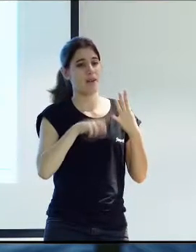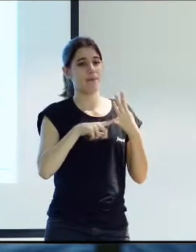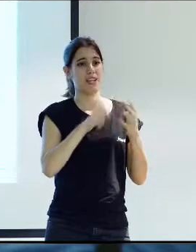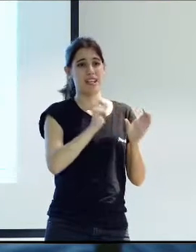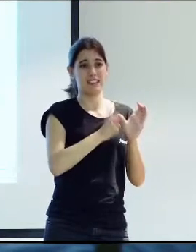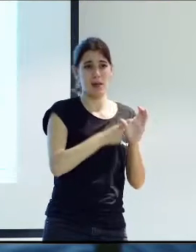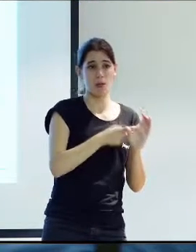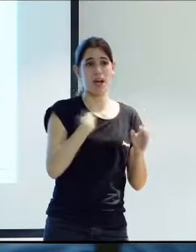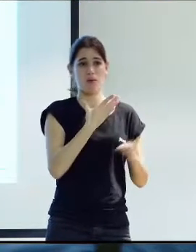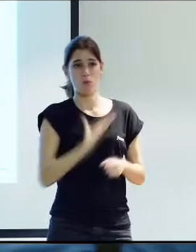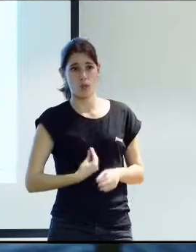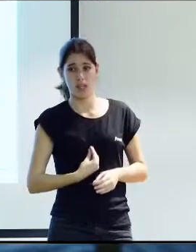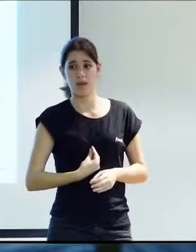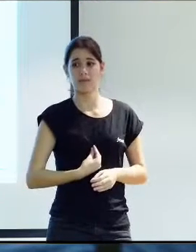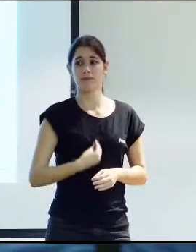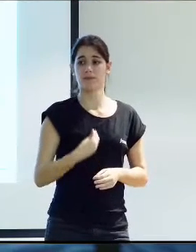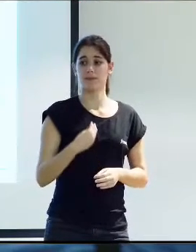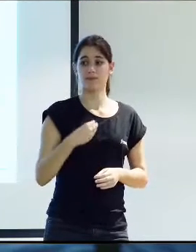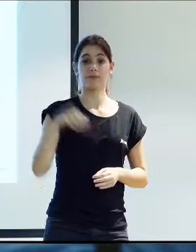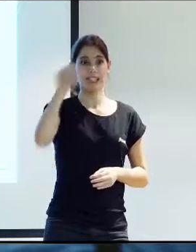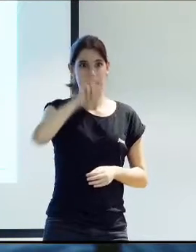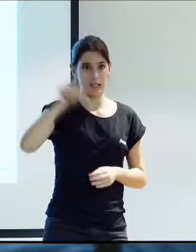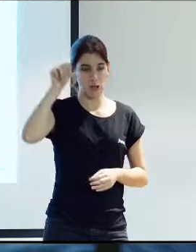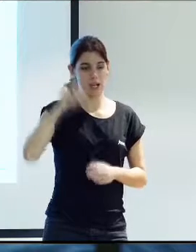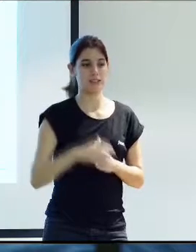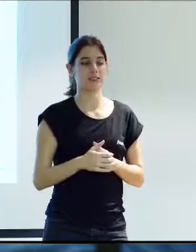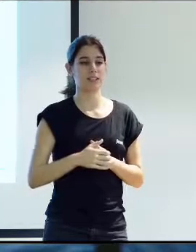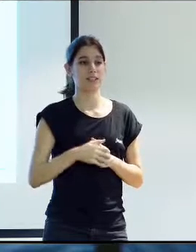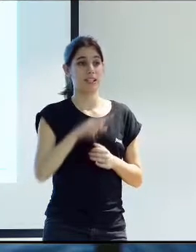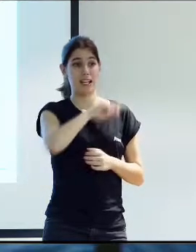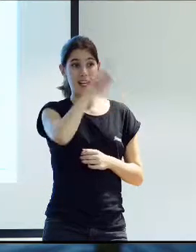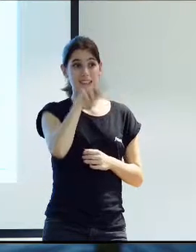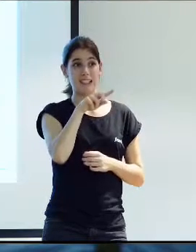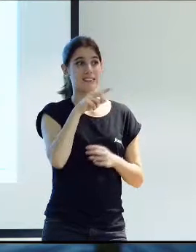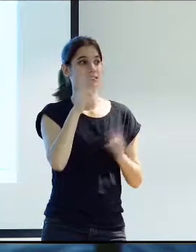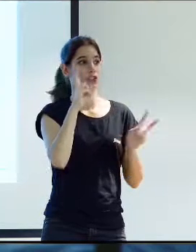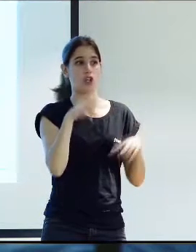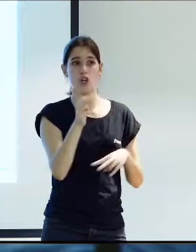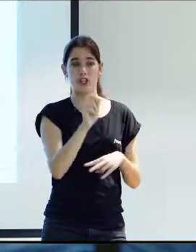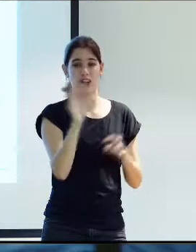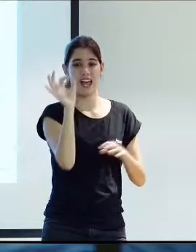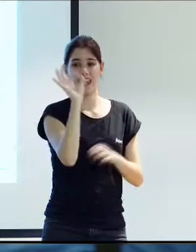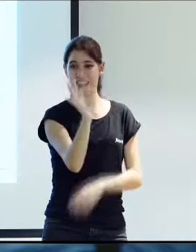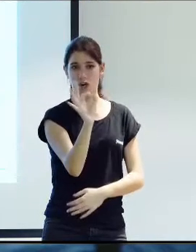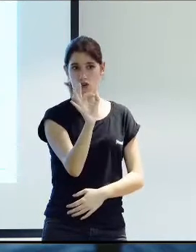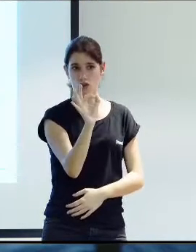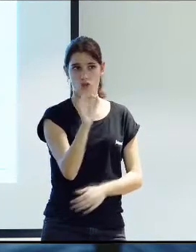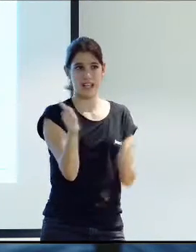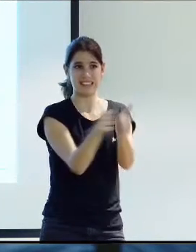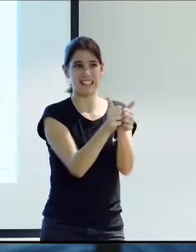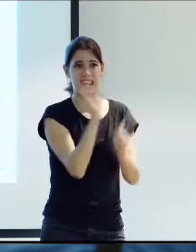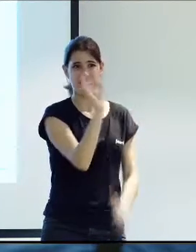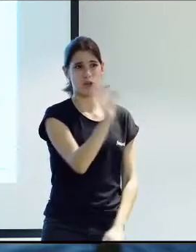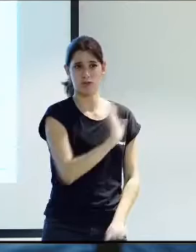Murcia, and La Rioja, plus the cities of Ceuta and Melilla, which have not recognized